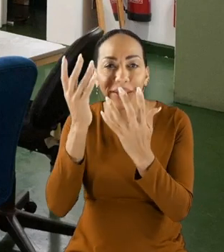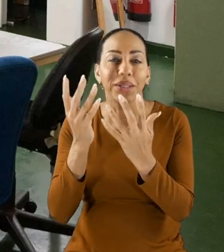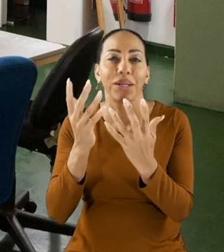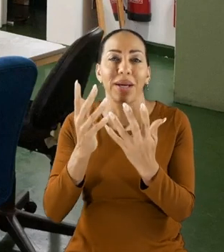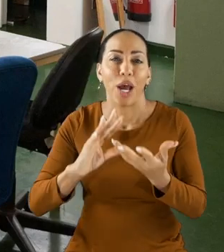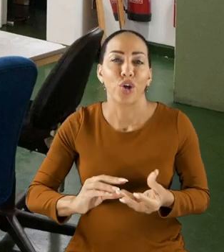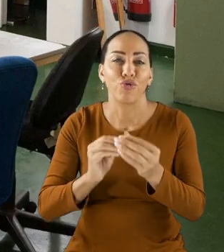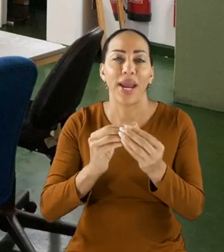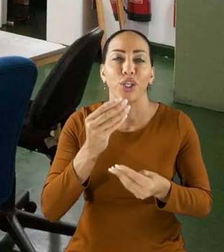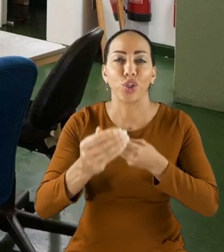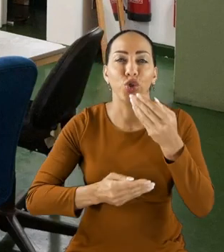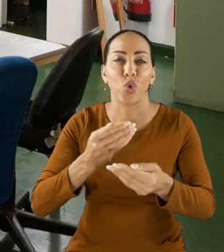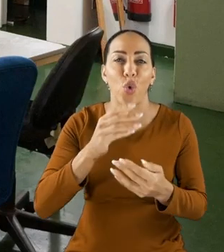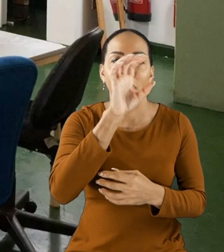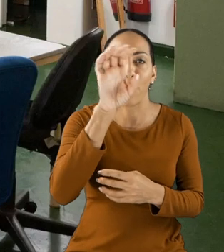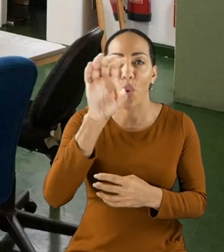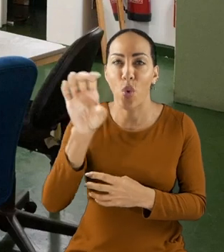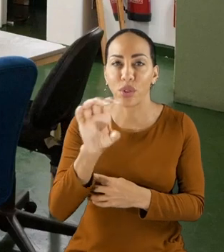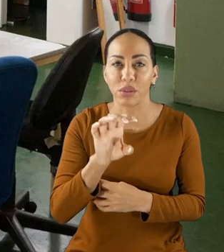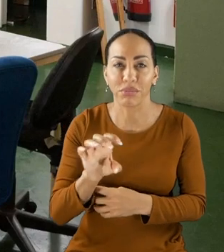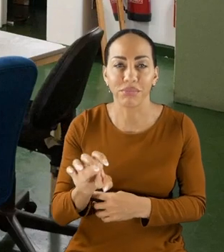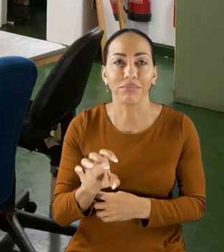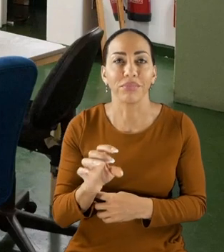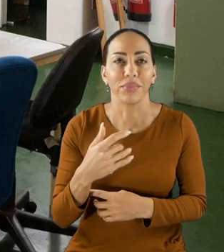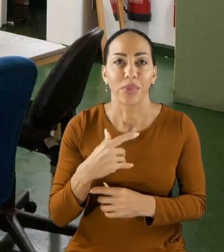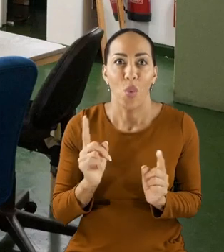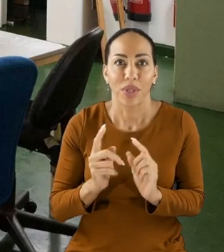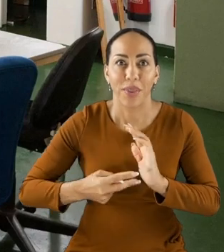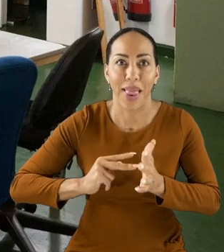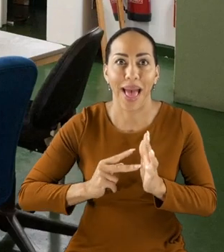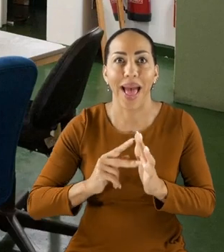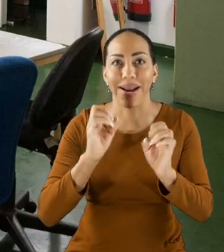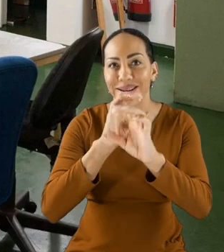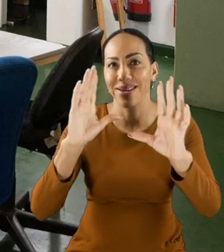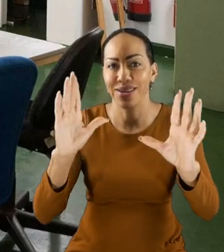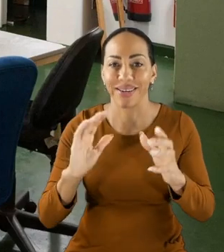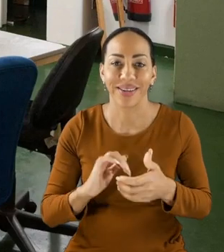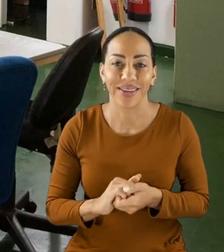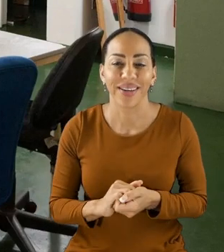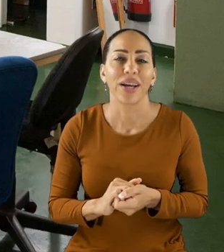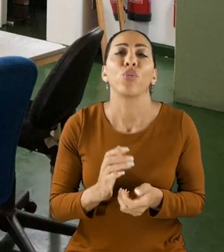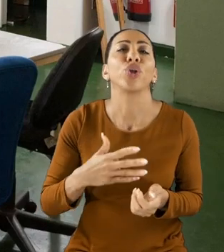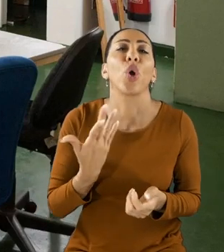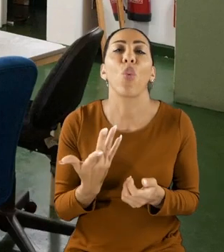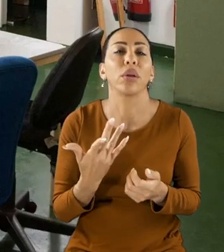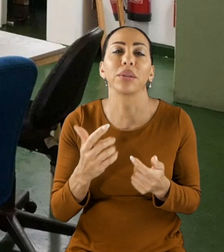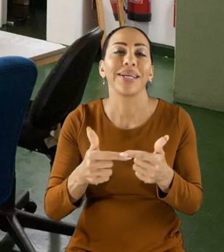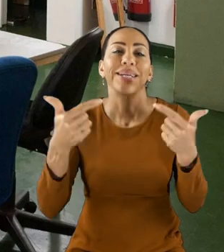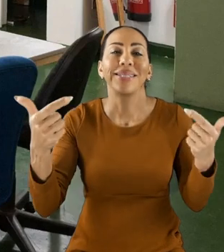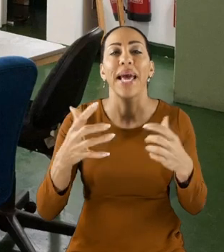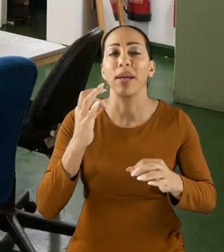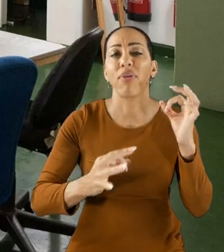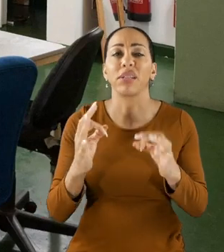guess, storyboard out what we're trying to do, because but so that it doesn't become telepresence for the sake